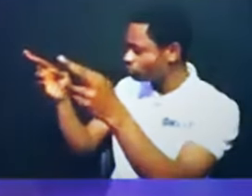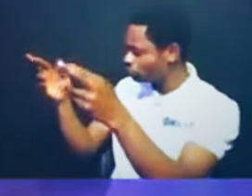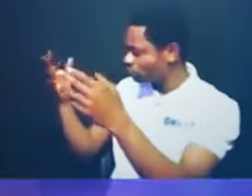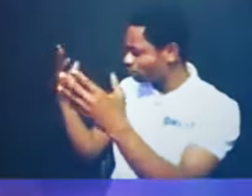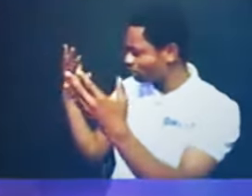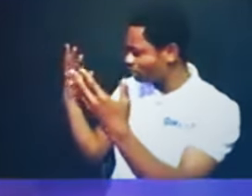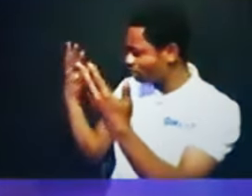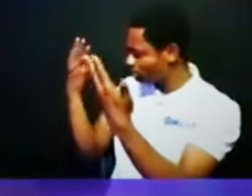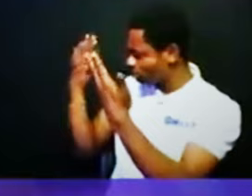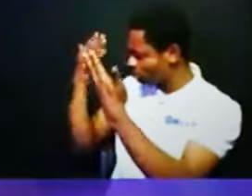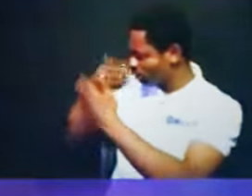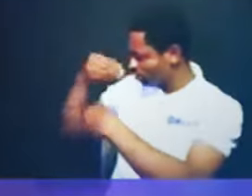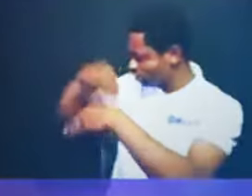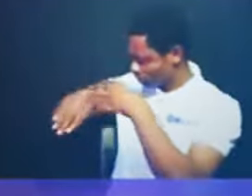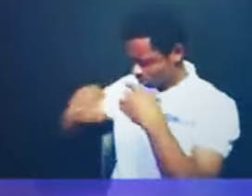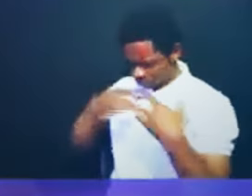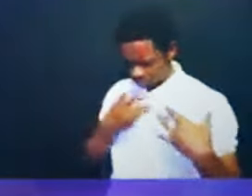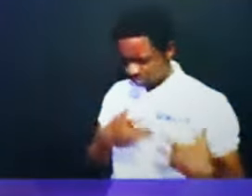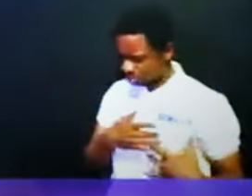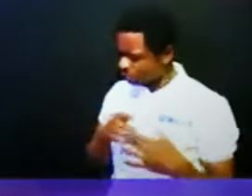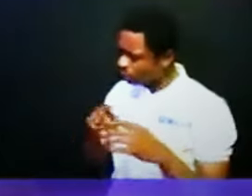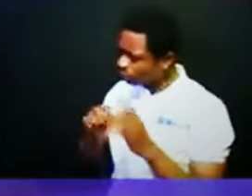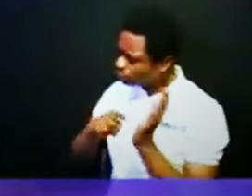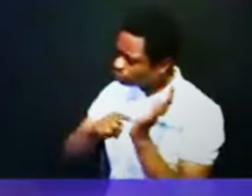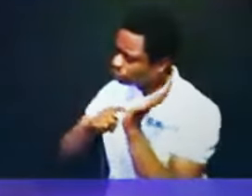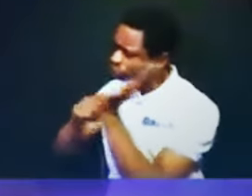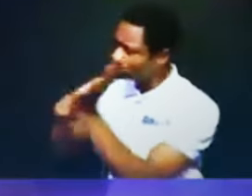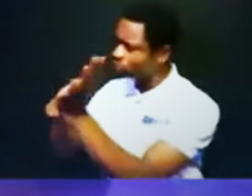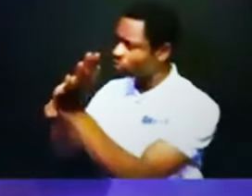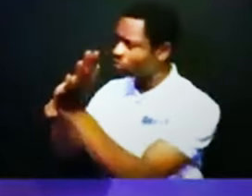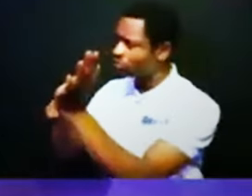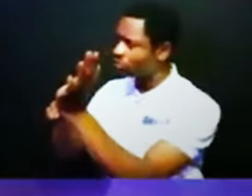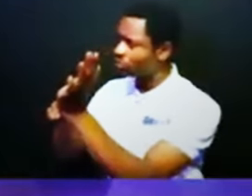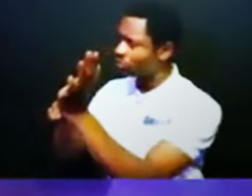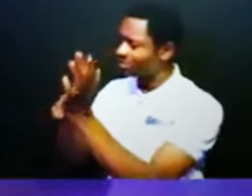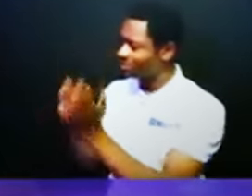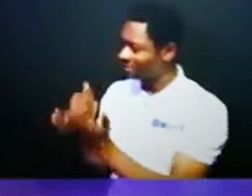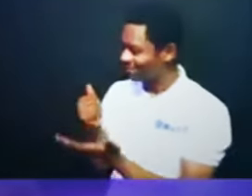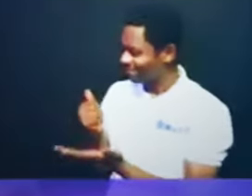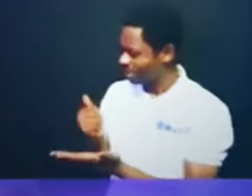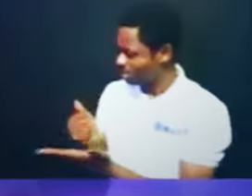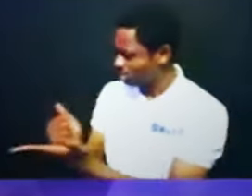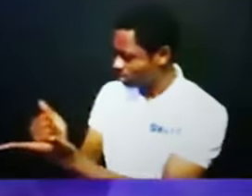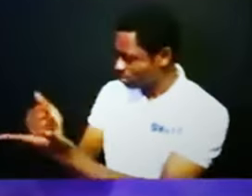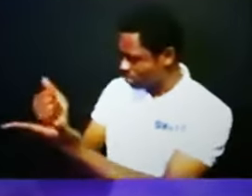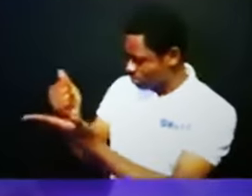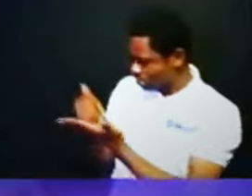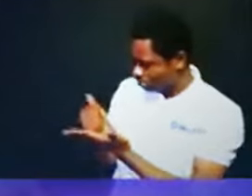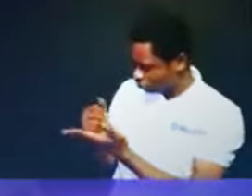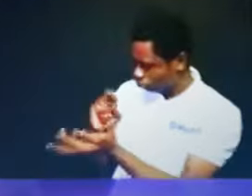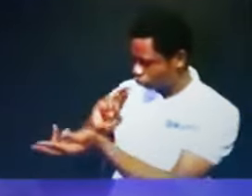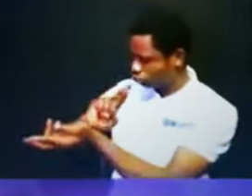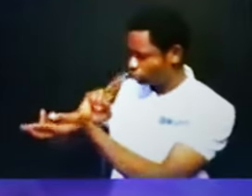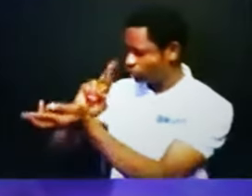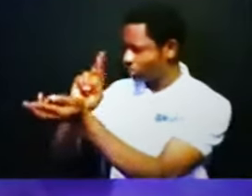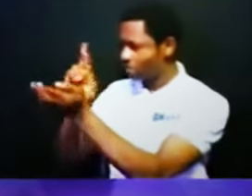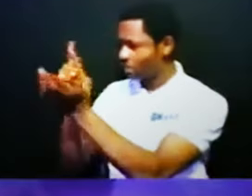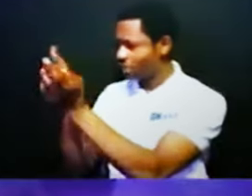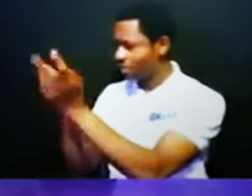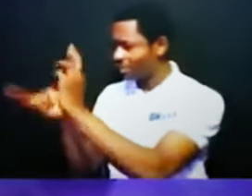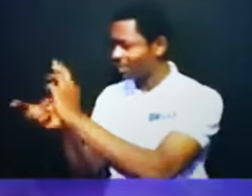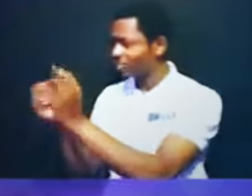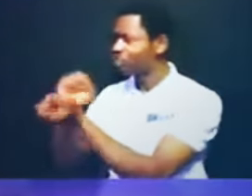darkness on your inside. It helps you to repent and to change. So